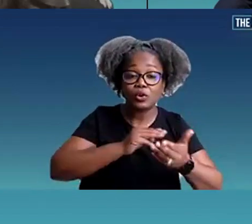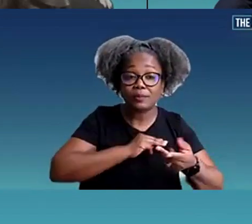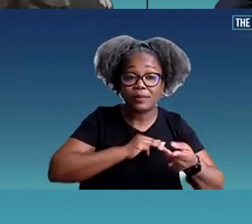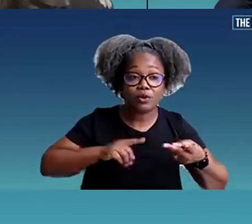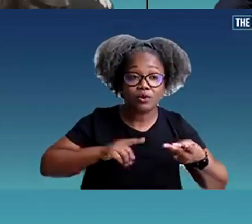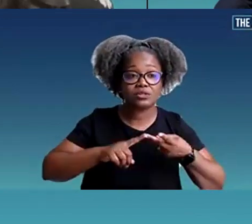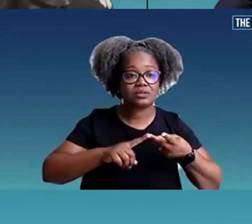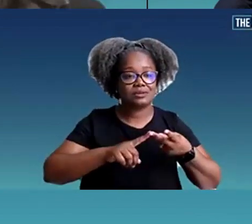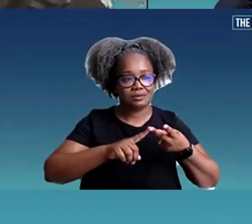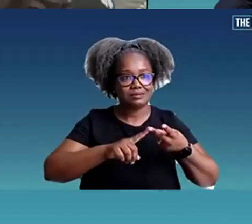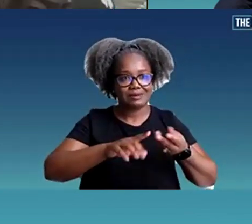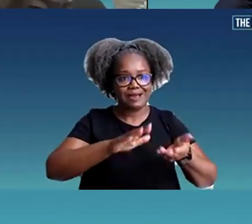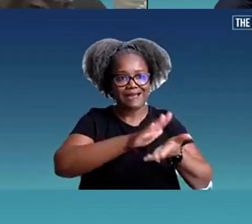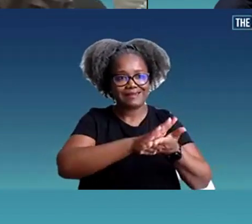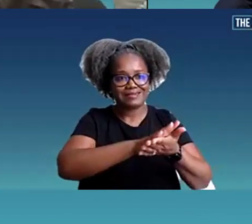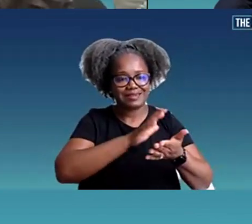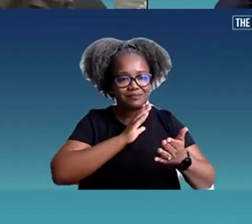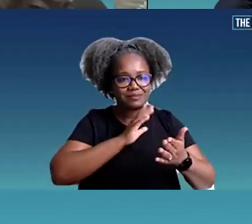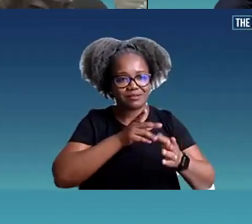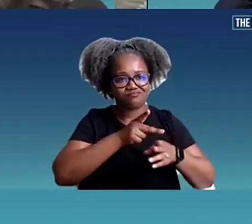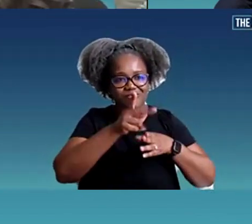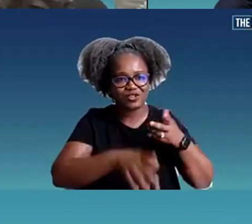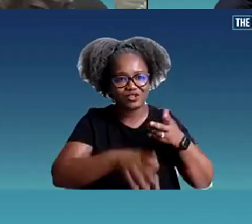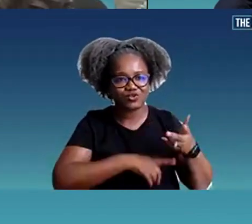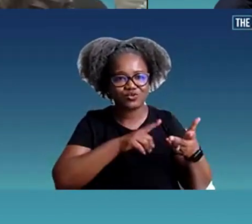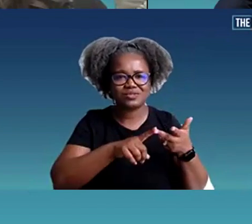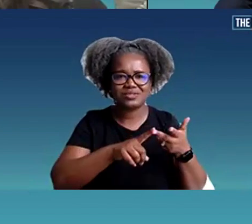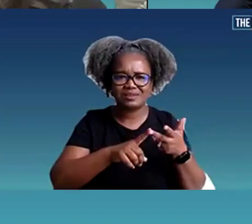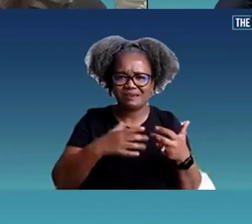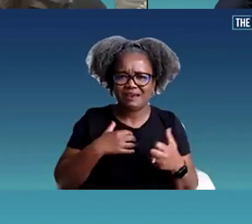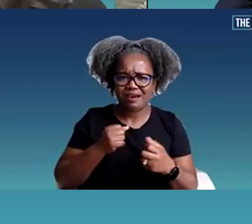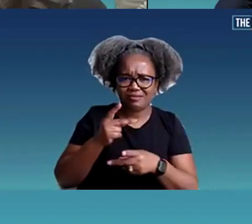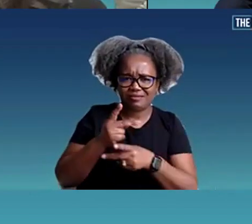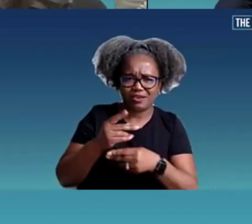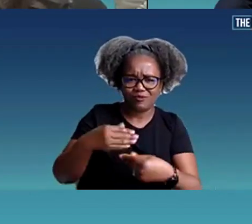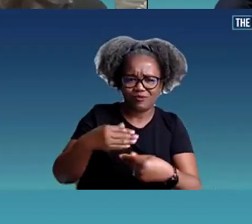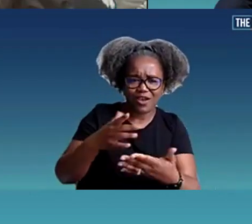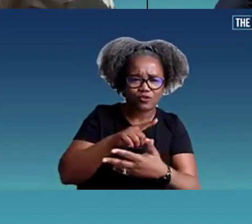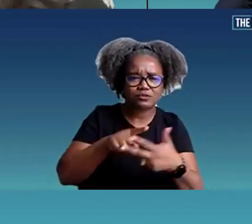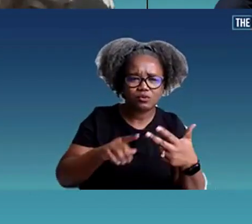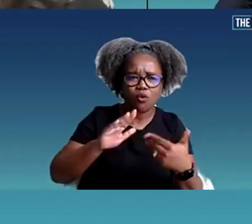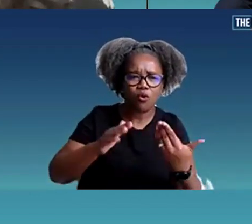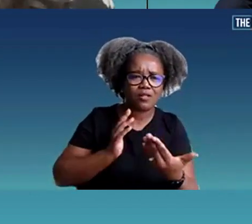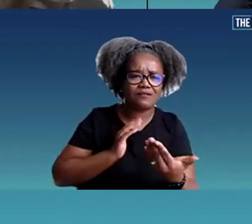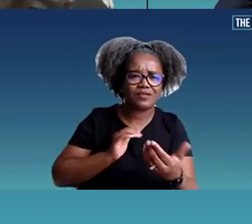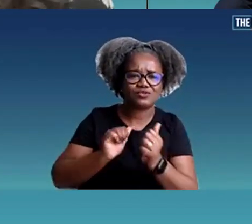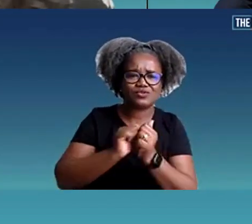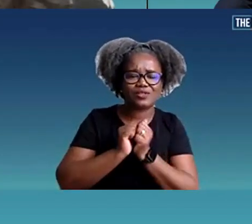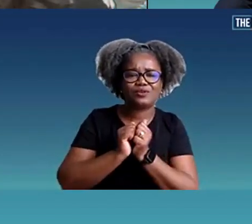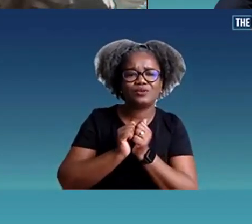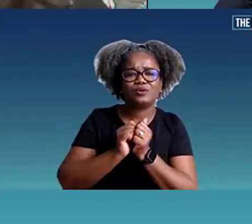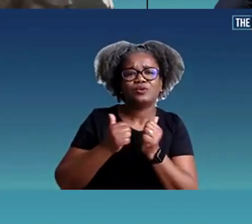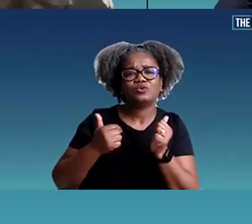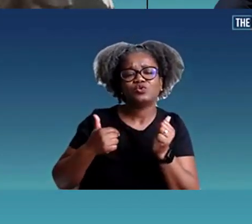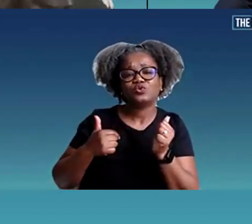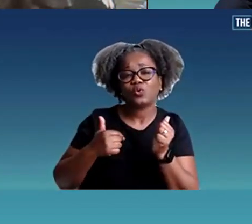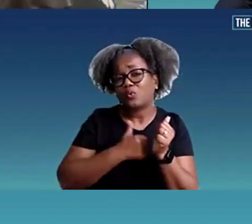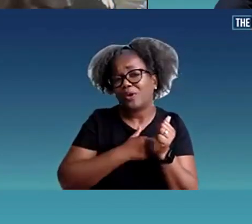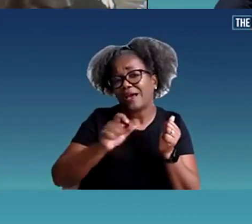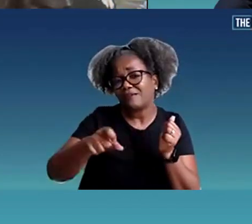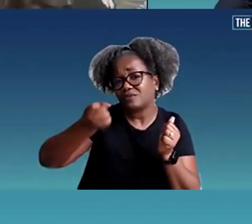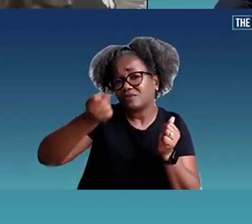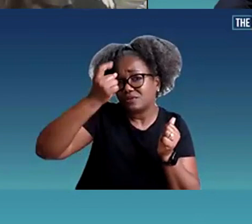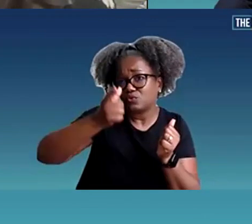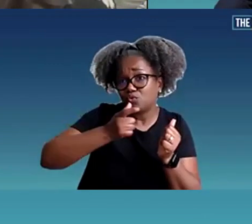page. And so I'd say before we start collecting data, to make sure that we're all using the same language. So the Right. example with the